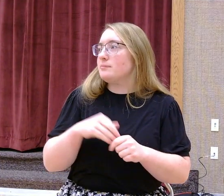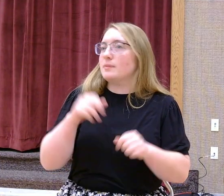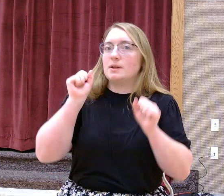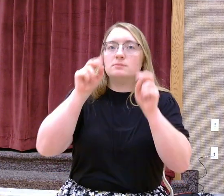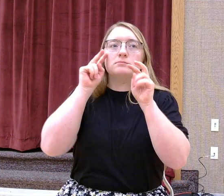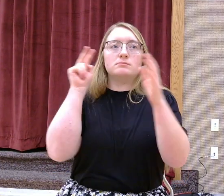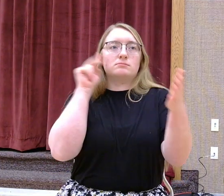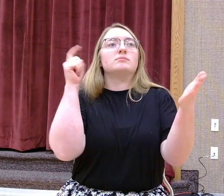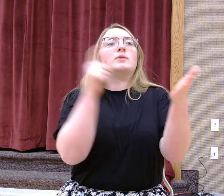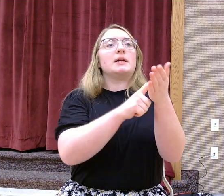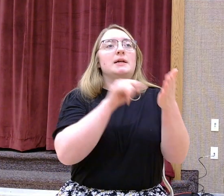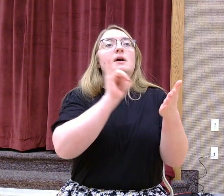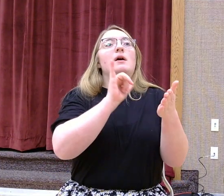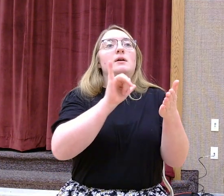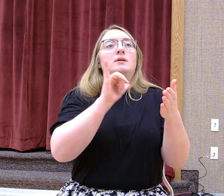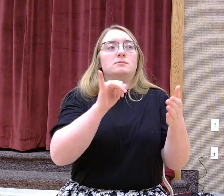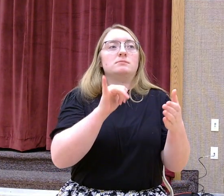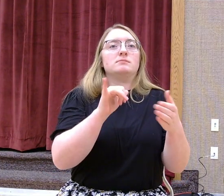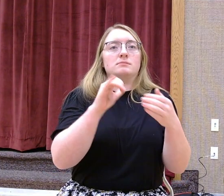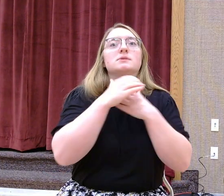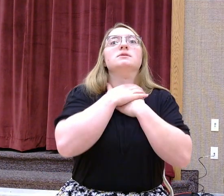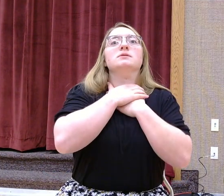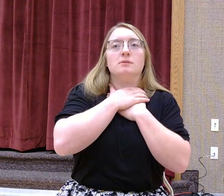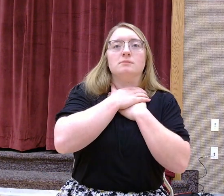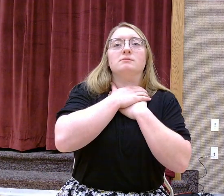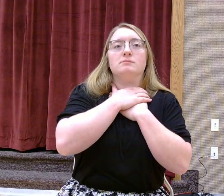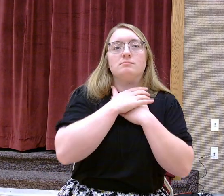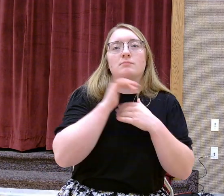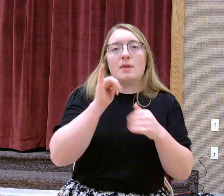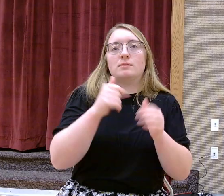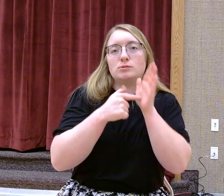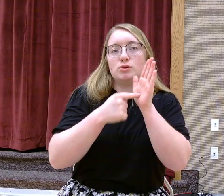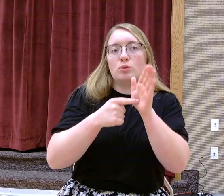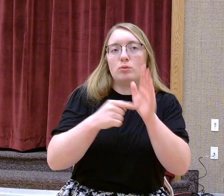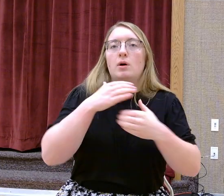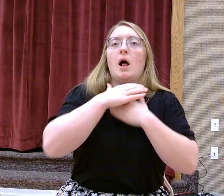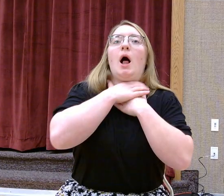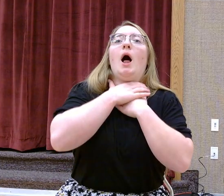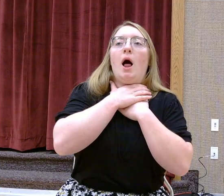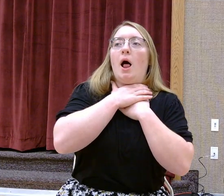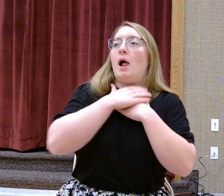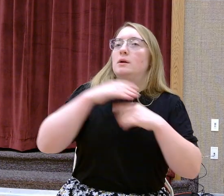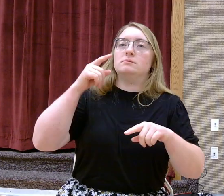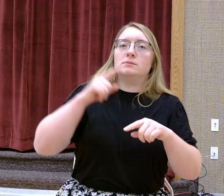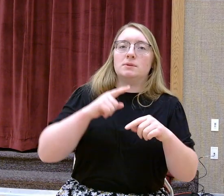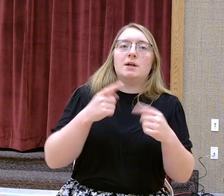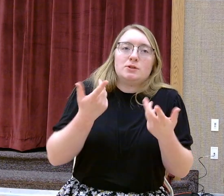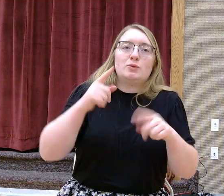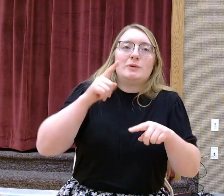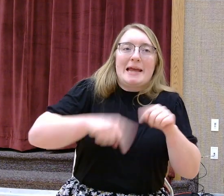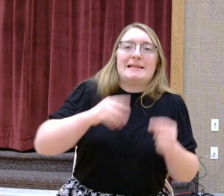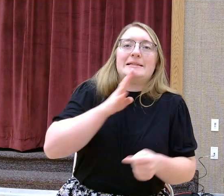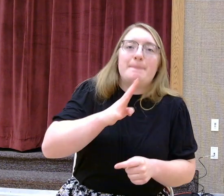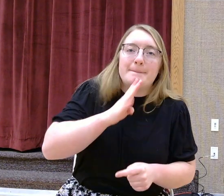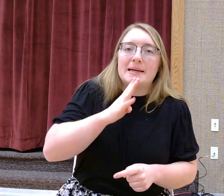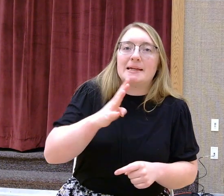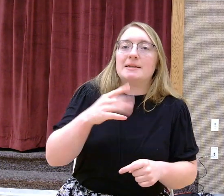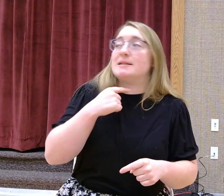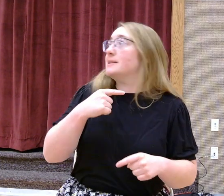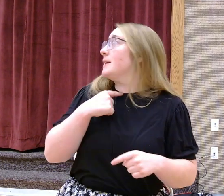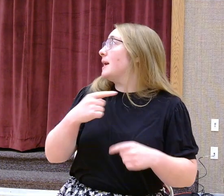If you're choking, I'm choking, okay? That's the universal sign, because you're not going to be able to say, I'm choking. You're going to be like